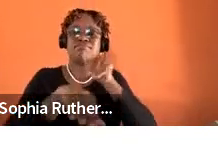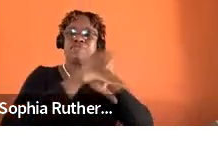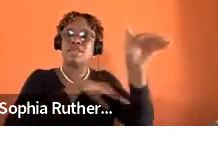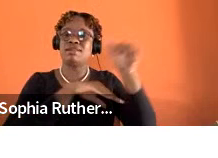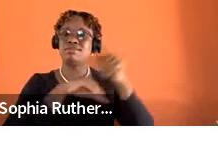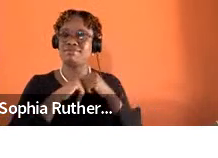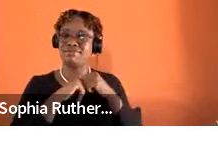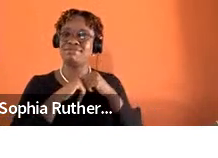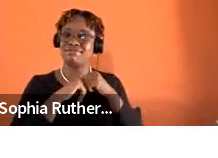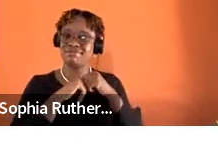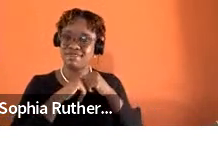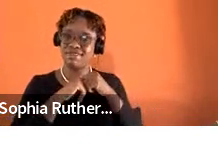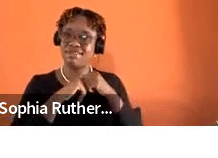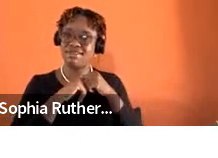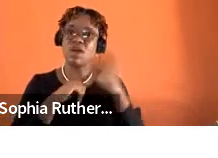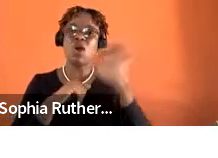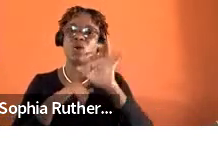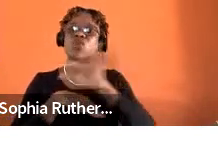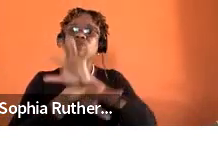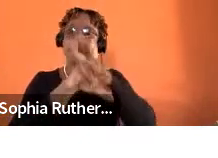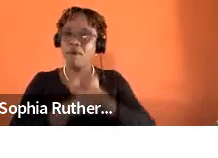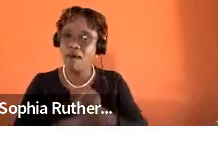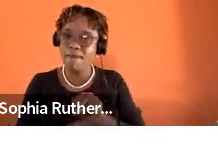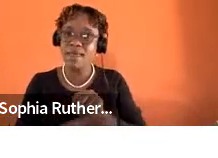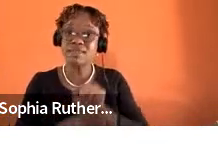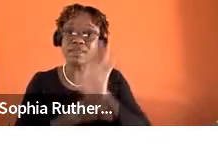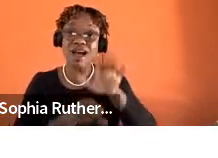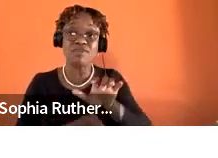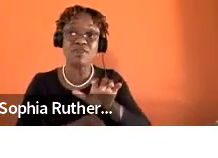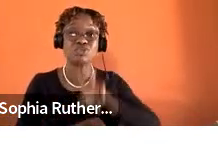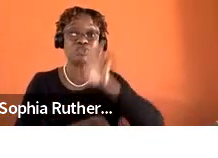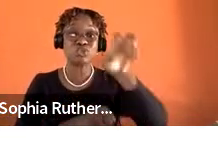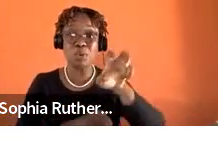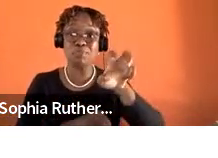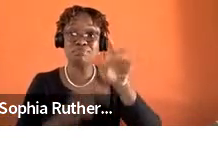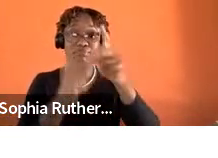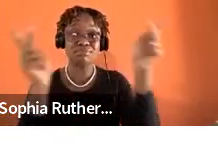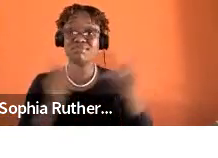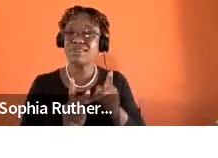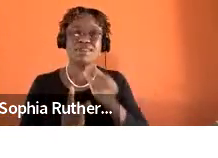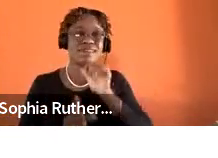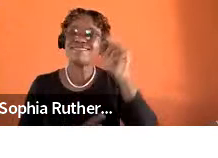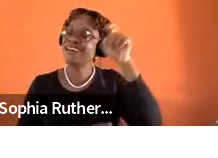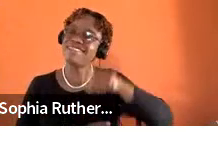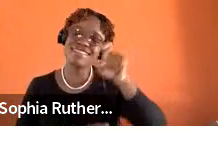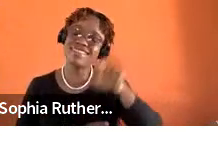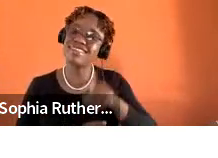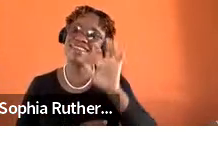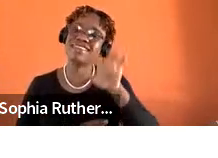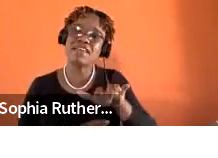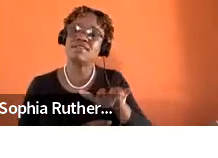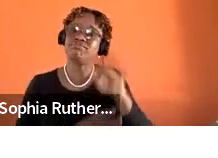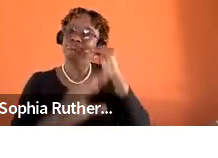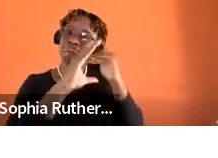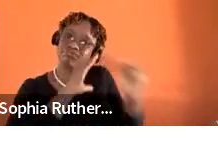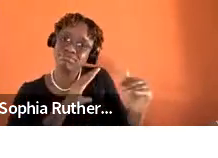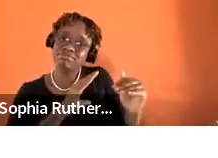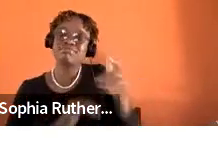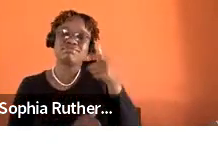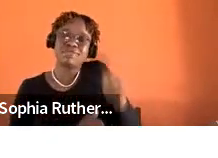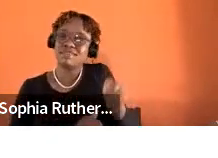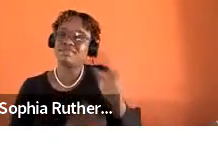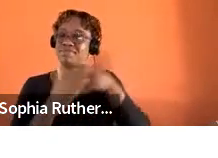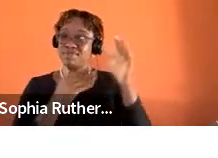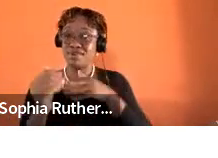the electronic reservation of appointments, which was an issue that was highlighted among persons with disabilities. Digitalized systems also